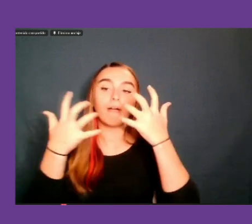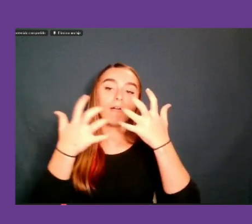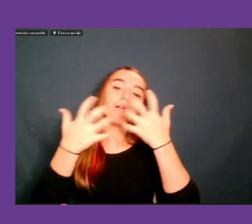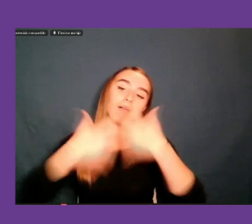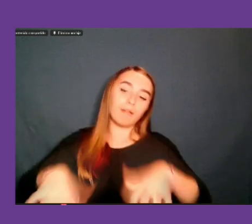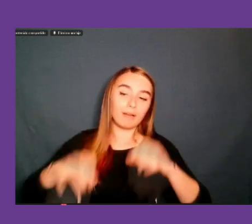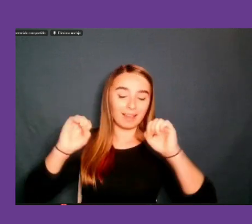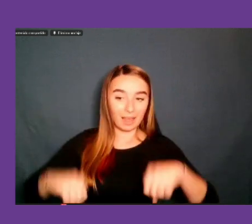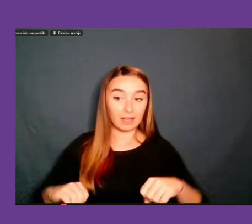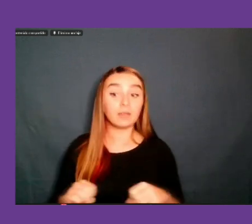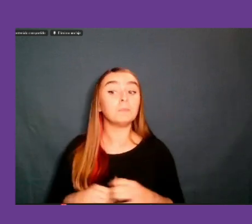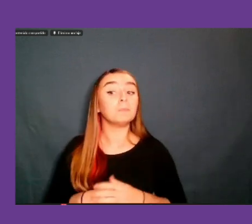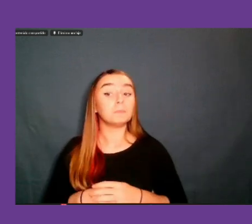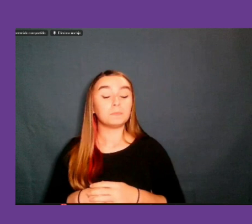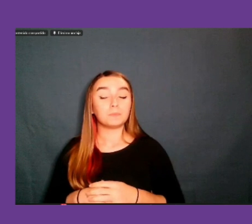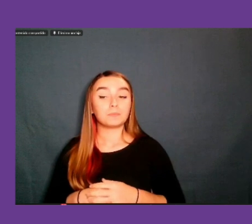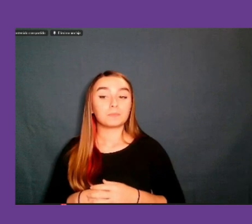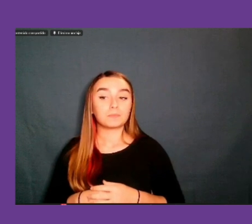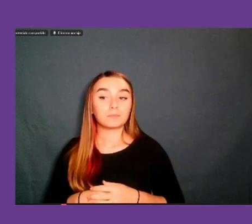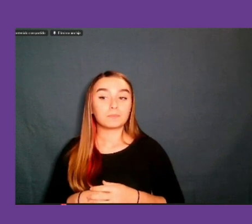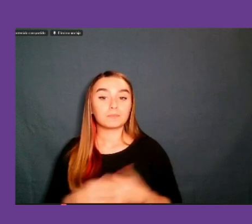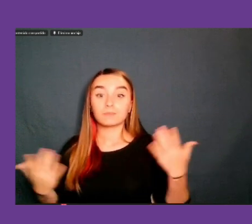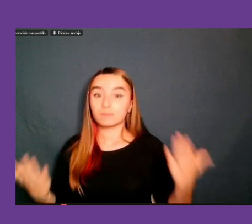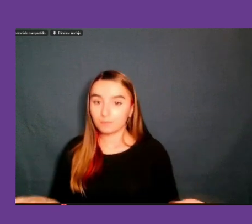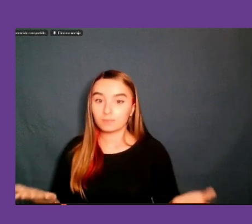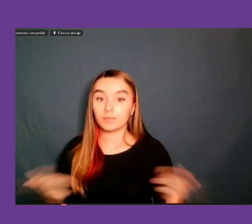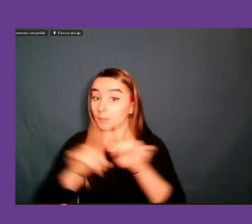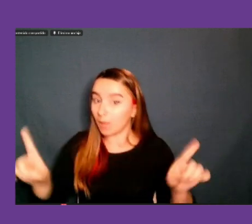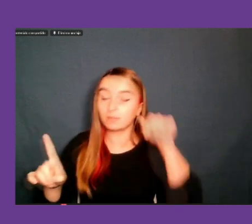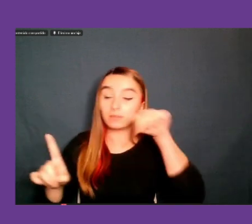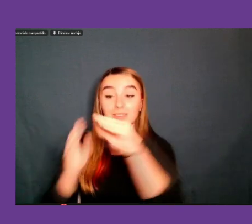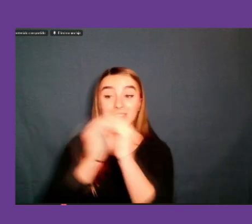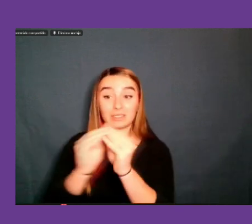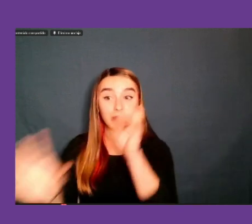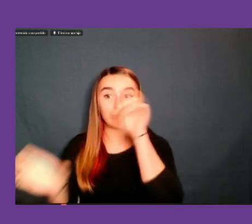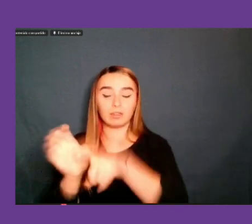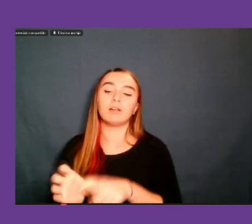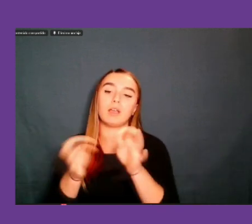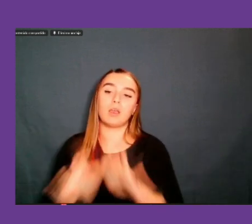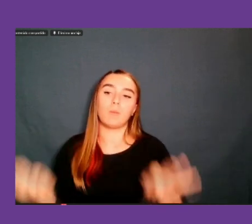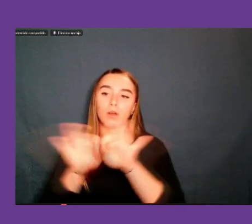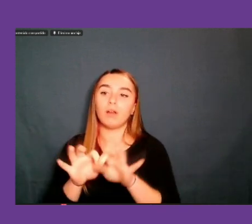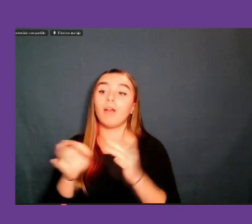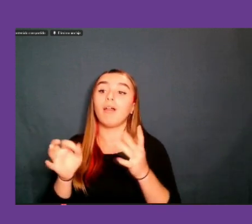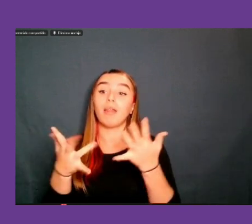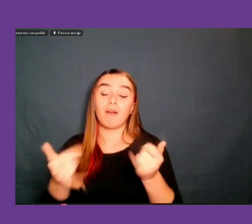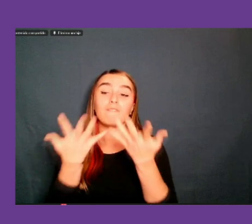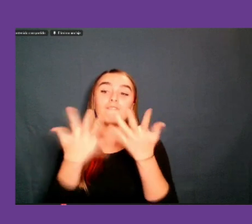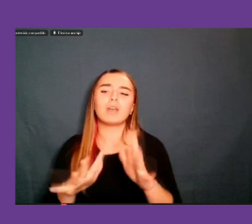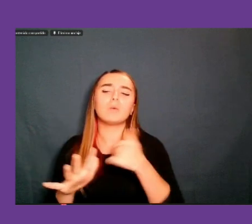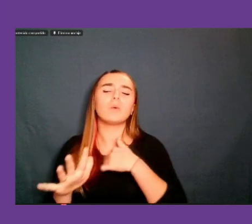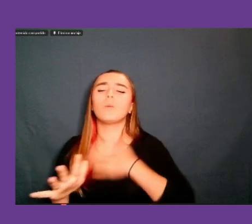everything, it's still very important to get involved in standardization. And now we'll conclude, next slide, with what we wish for